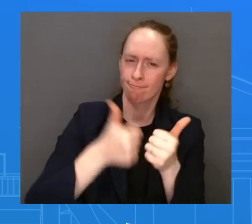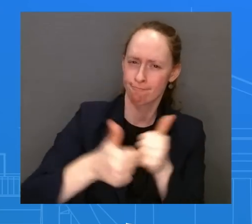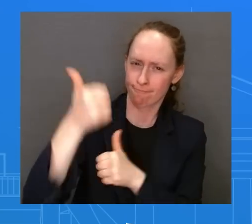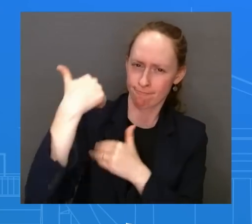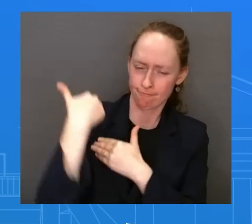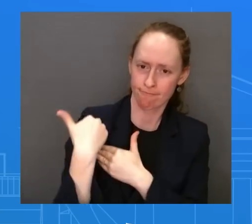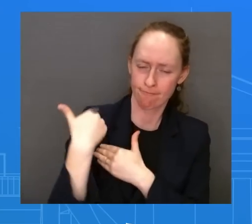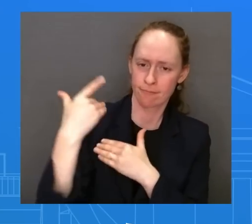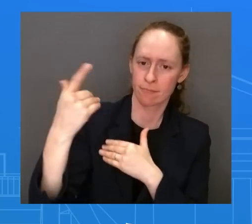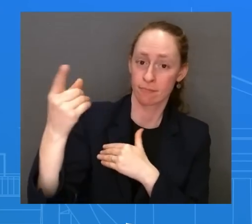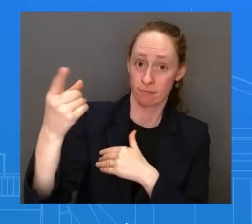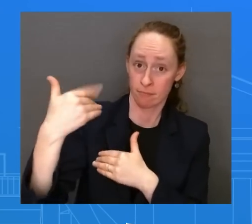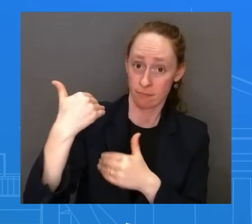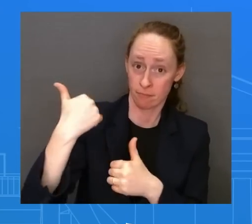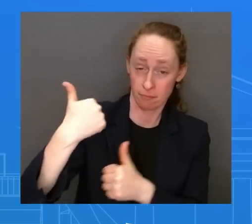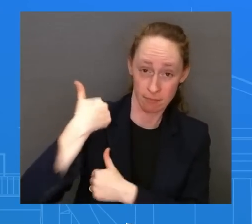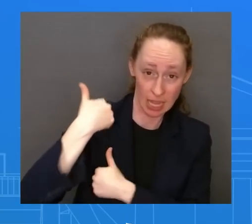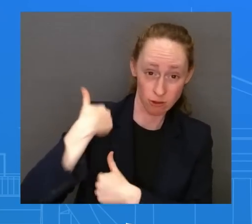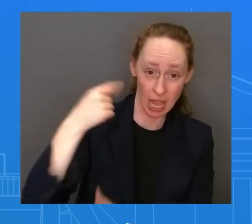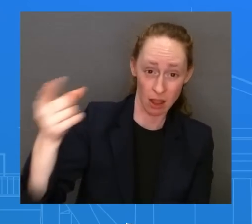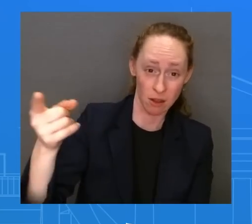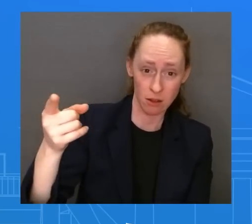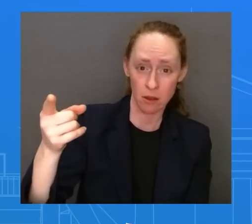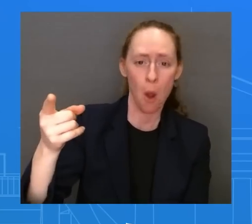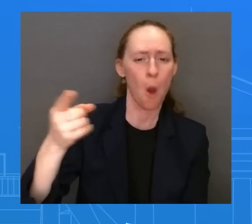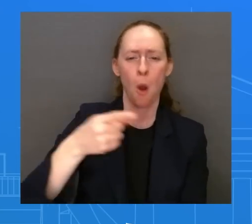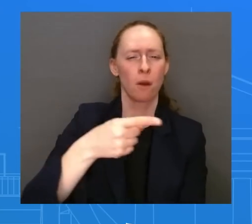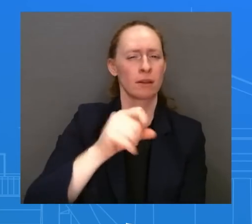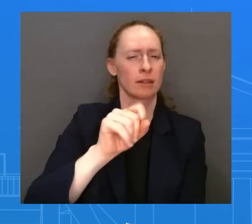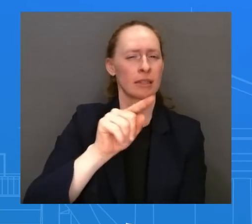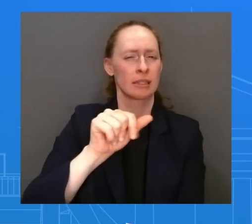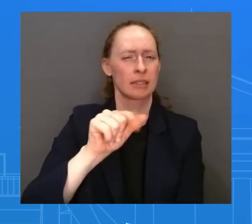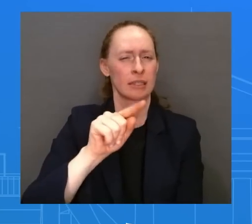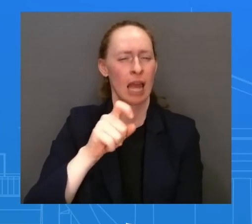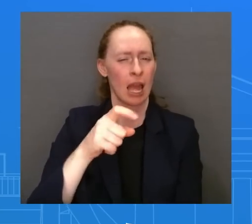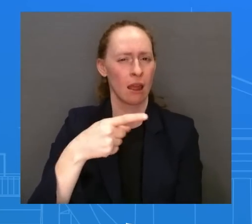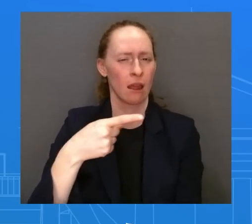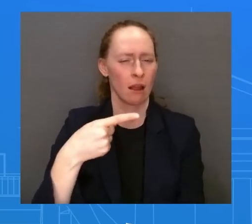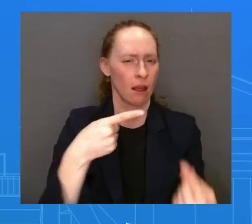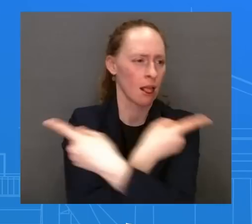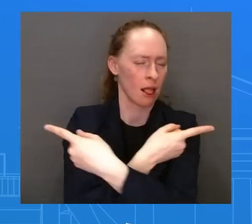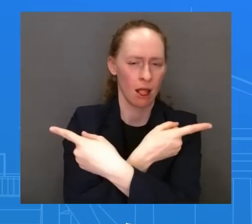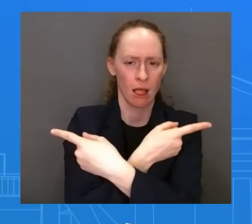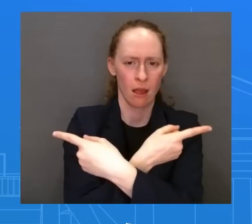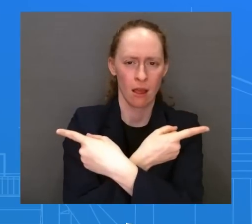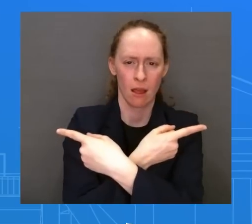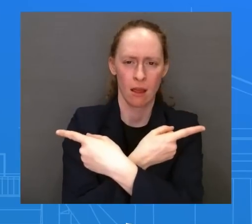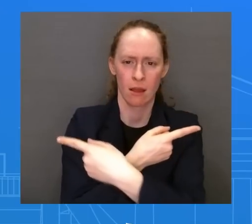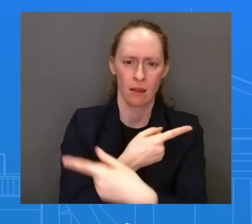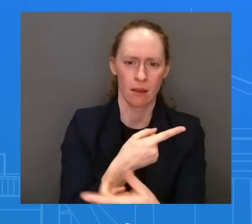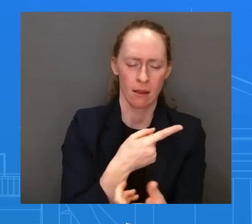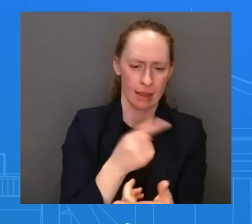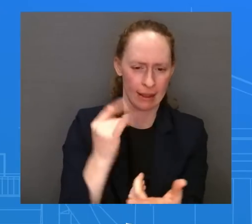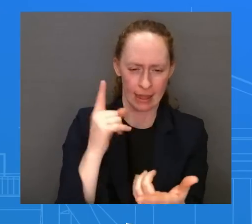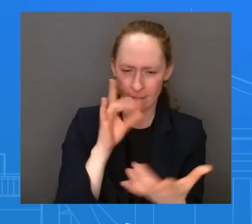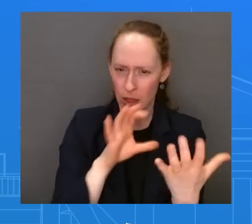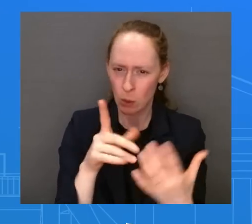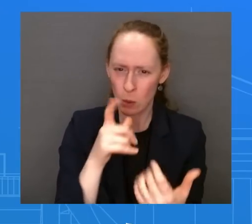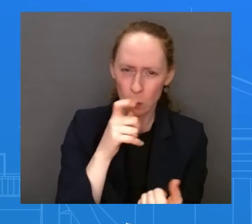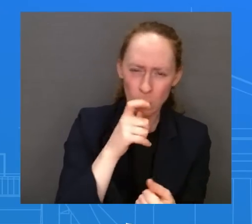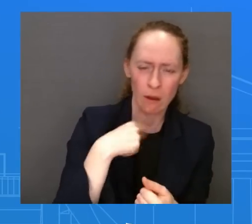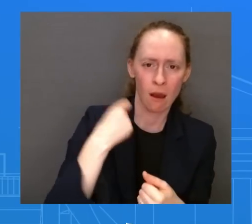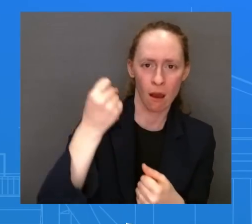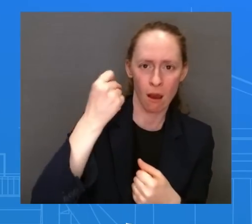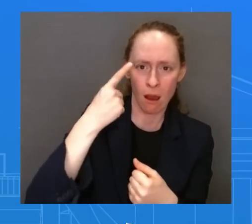department and that is partly the problem of the confusion and I understand your point about planes leaving full of people